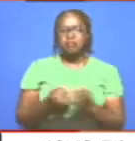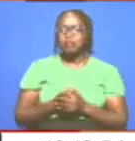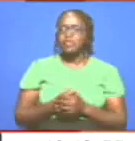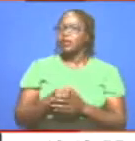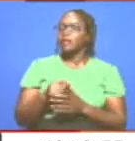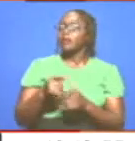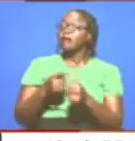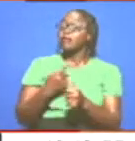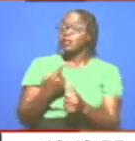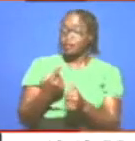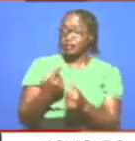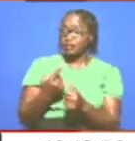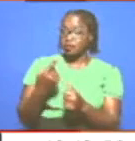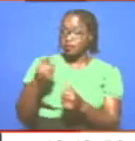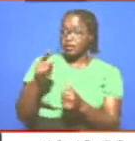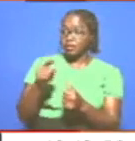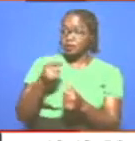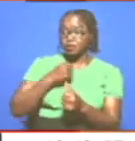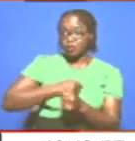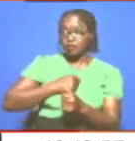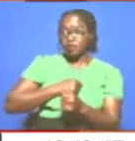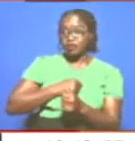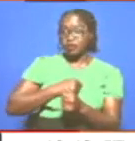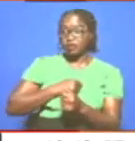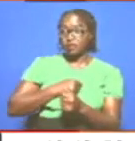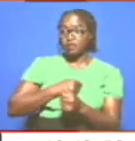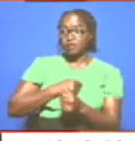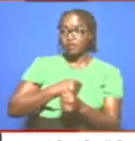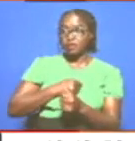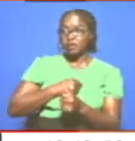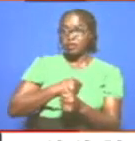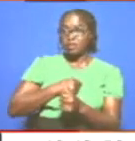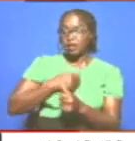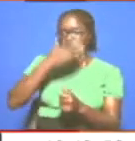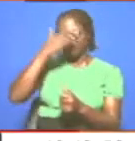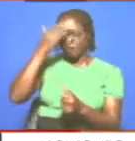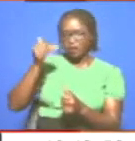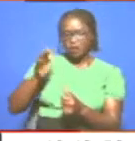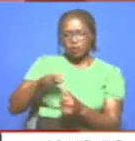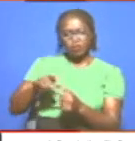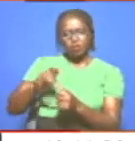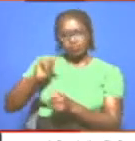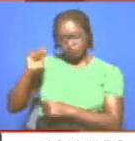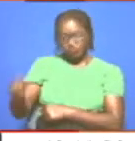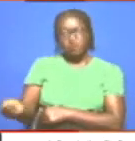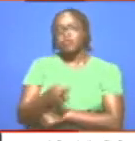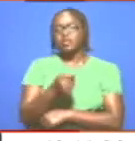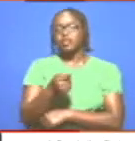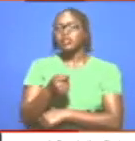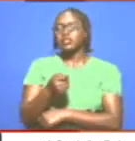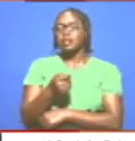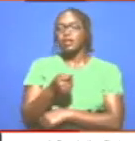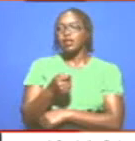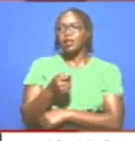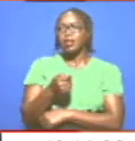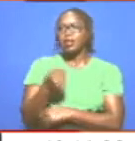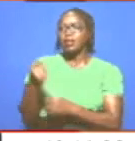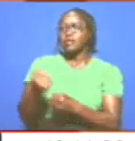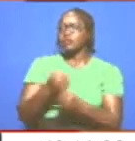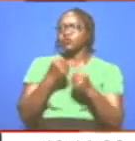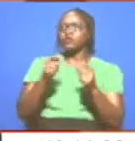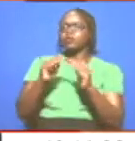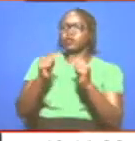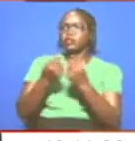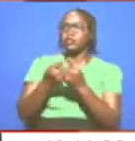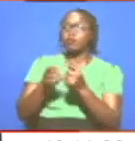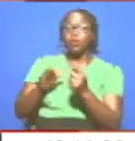all, you are right. I will apologize for not mentioning women cricket. We have a really strong teams, women's